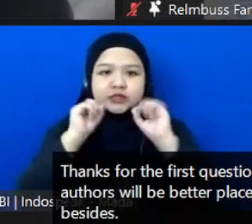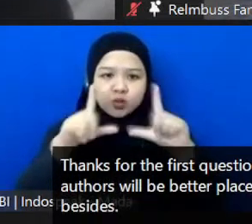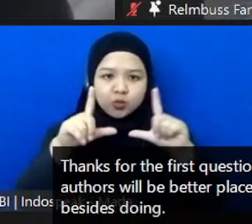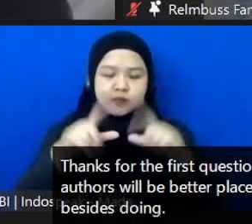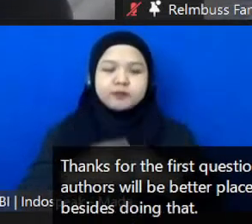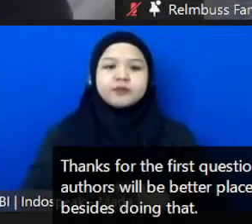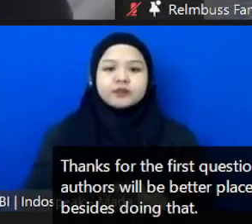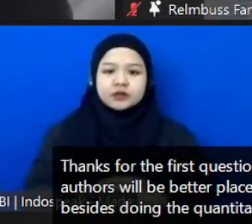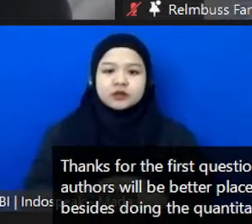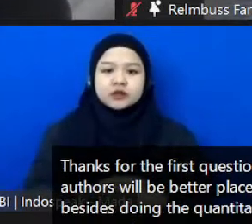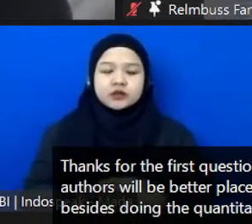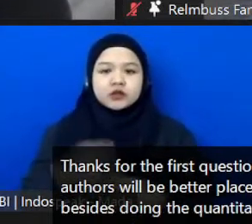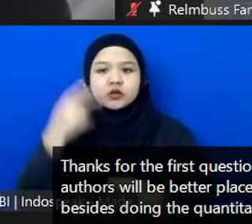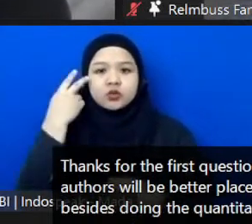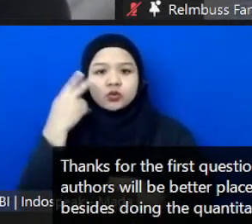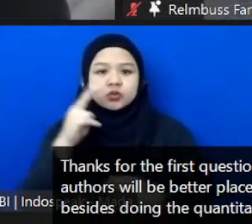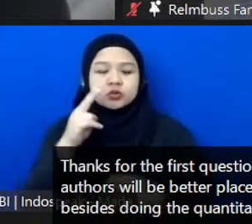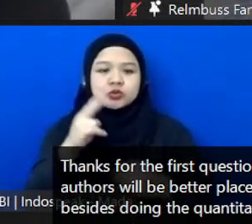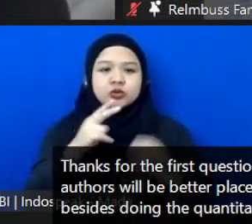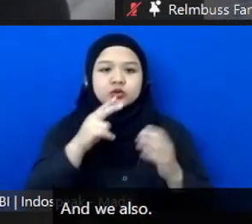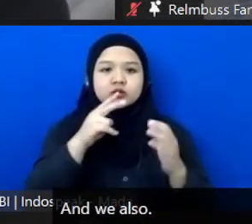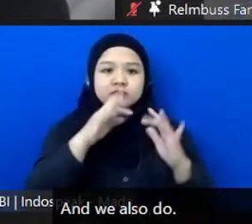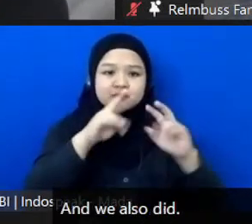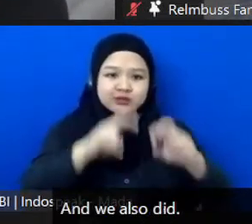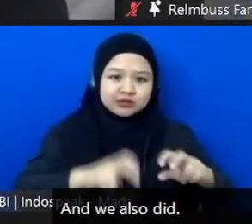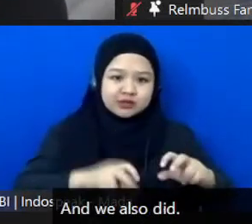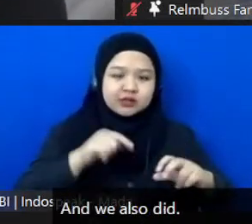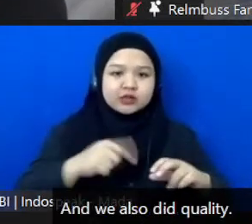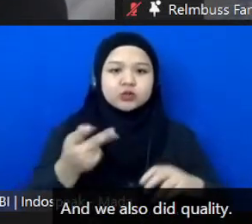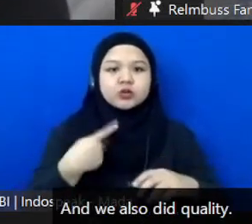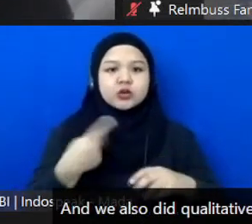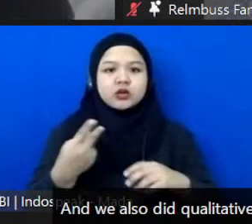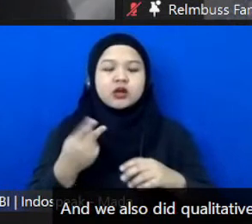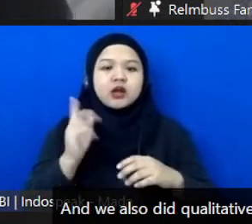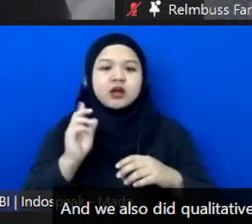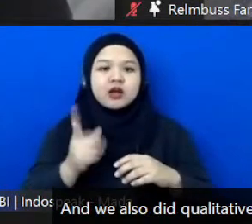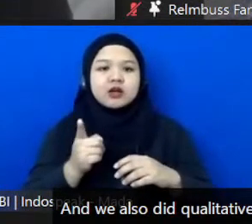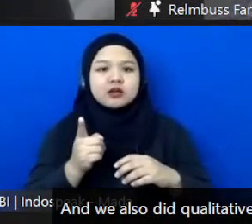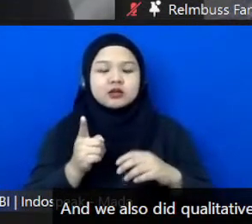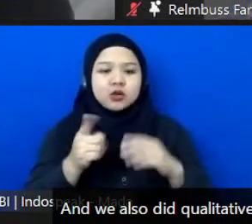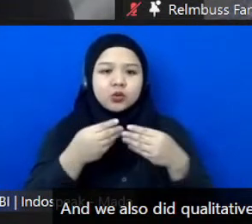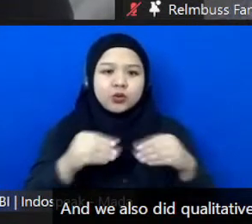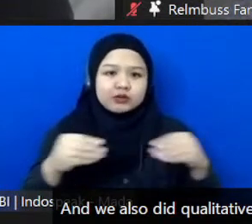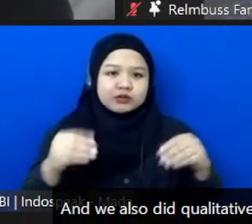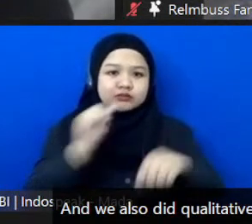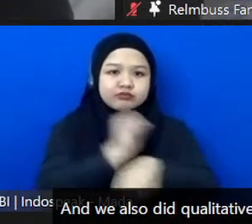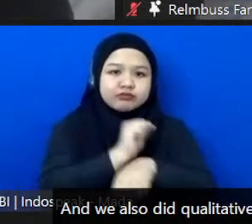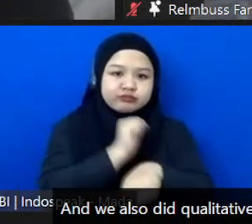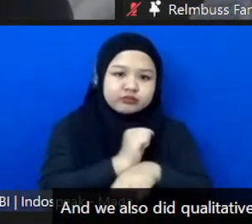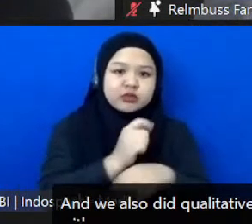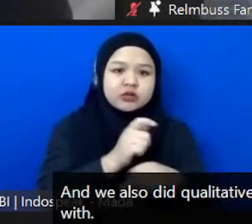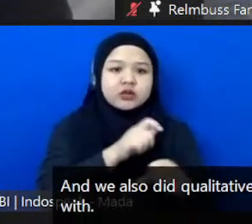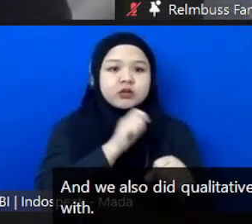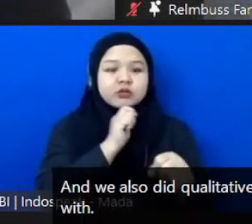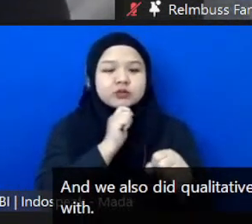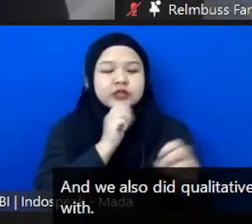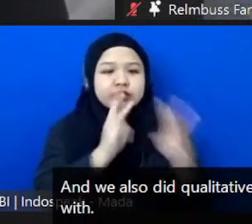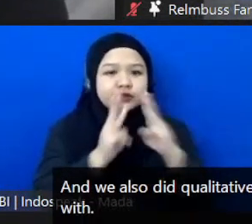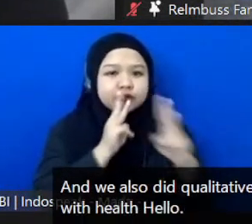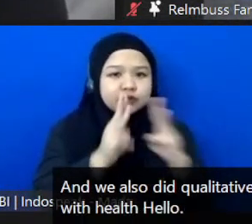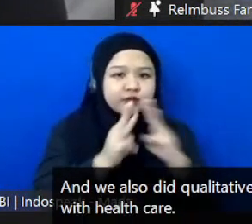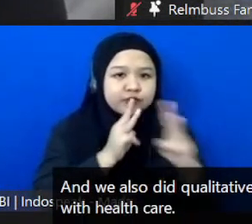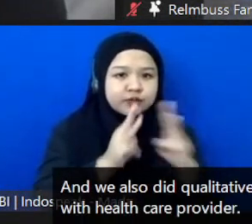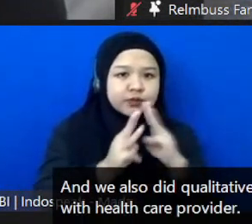the quantitative study, we also did qualitative work. So we did interviews with